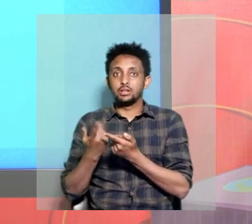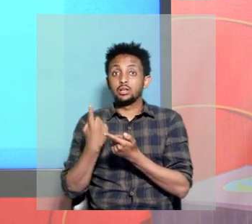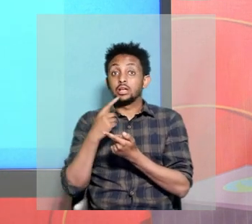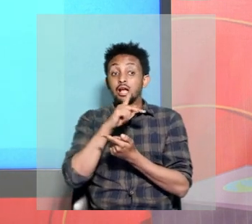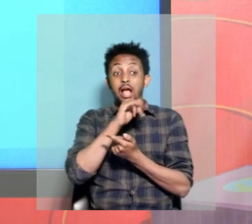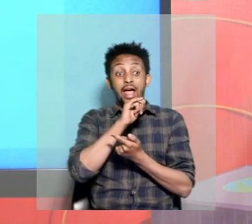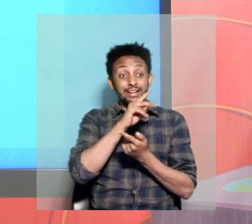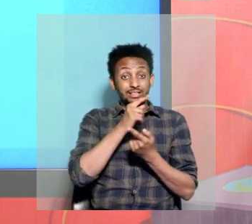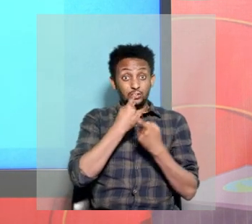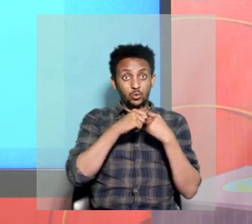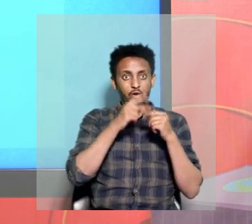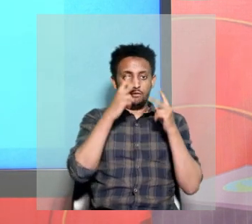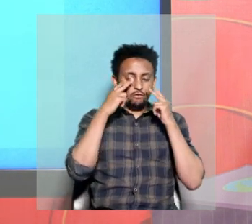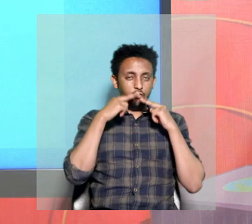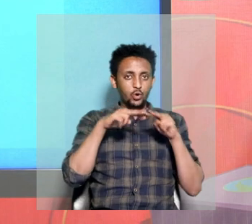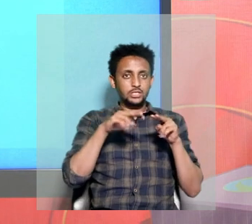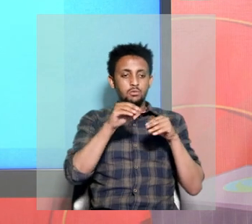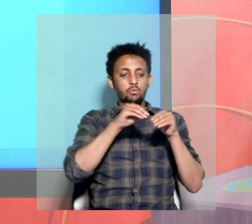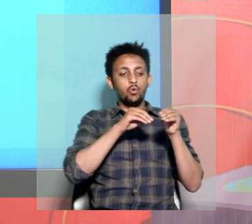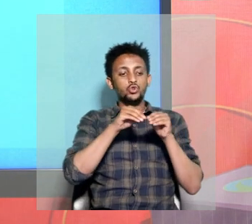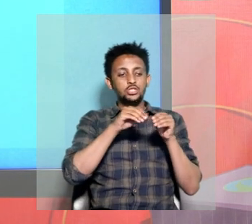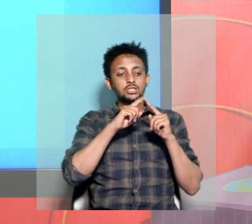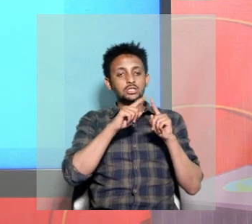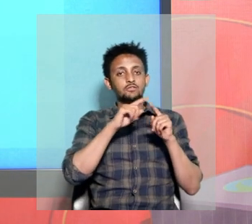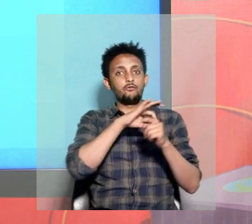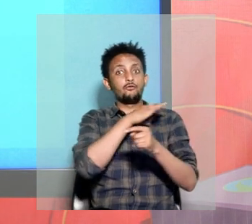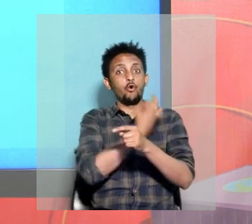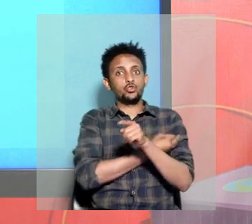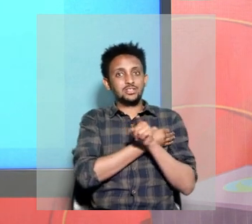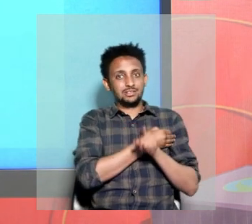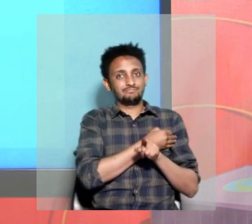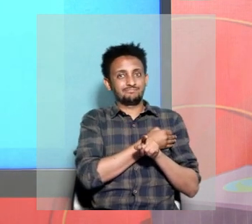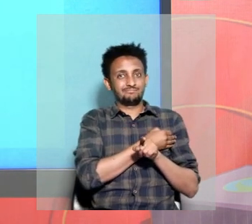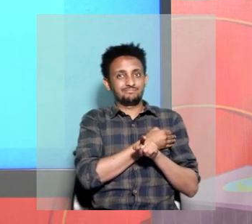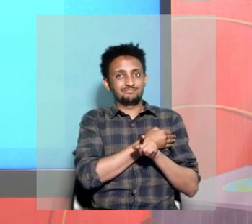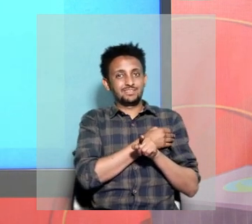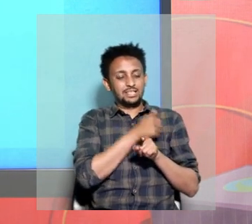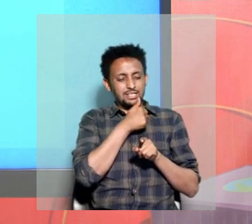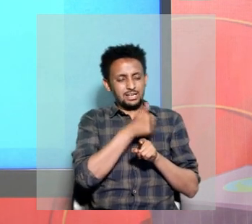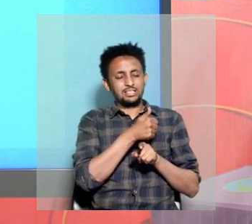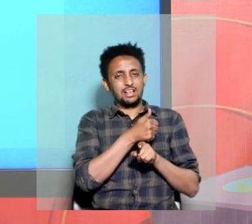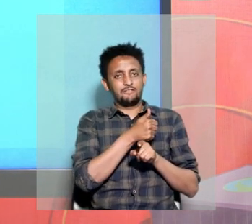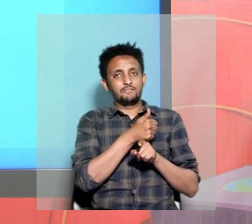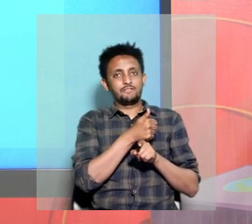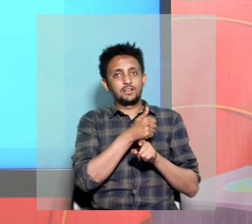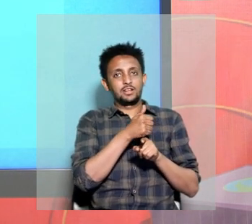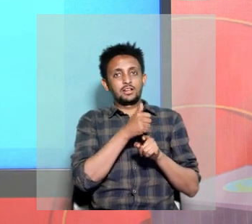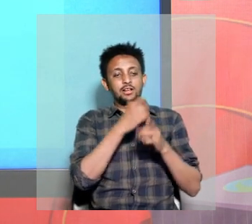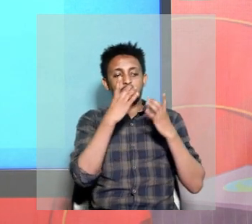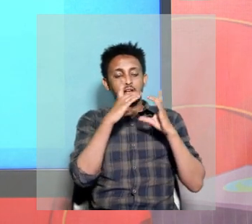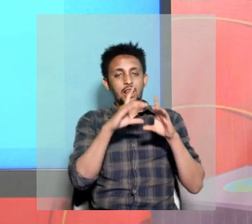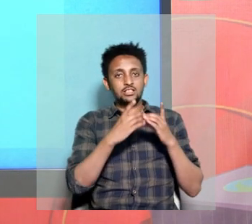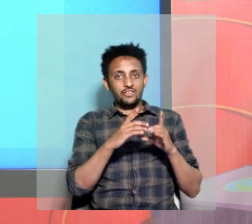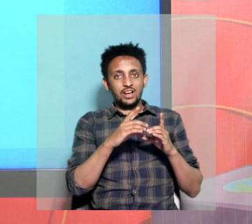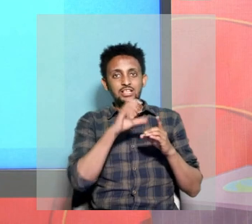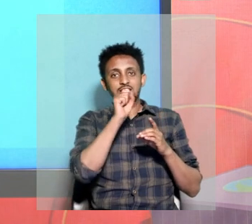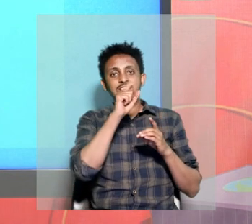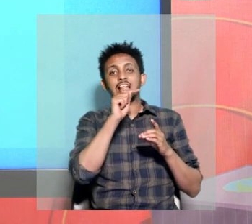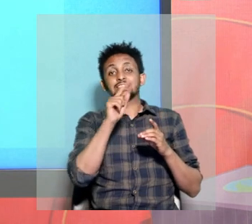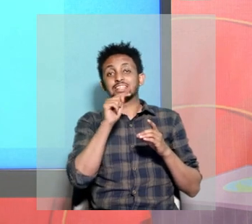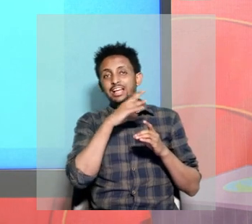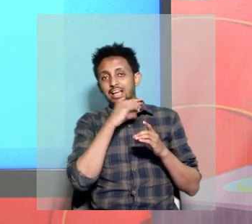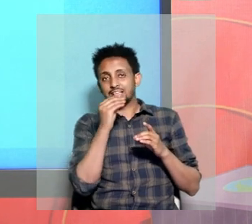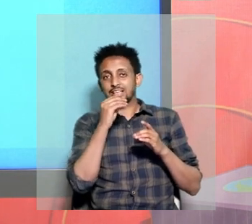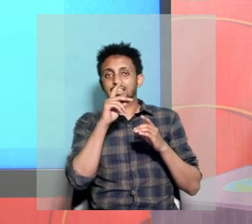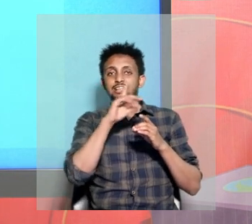whereas kinetics focus on the motion with force. Actually, kinetics itself further classified as statics and dynamics.